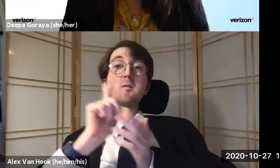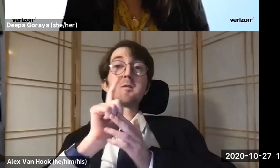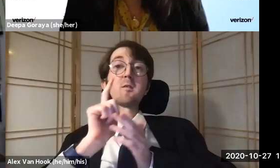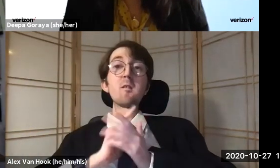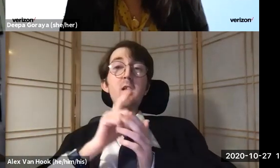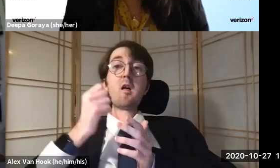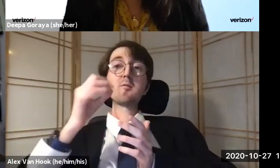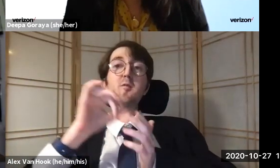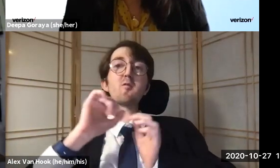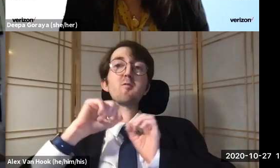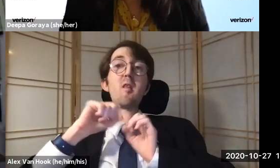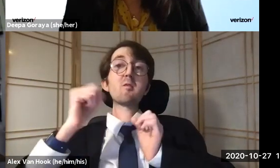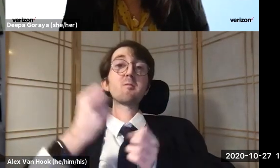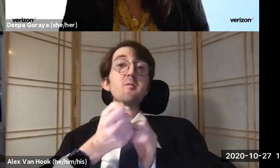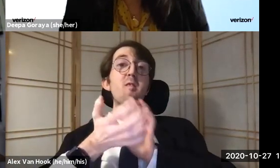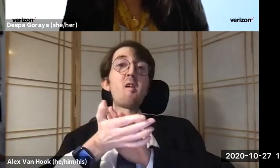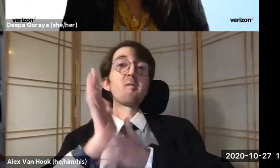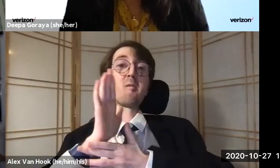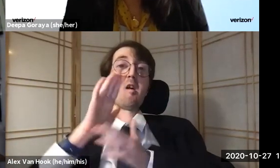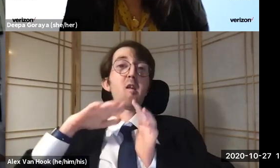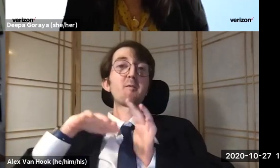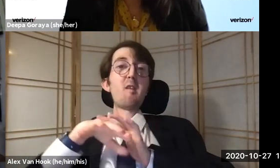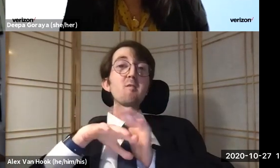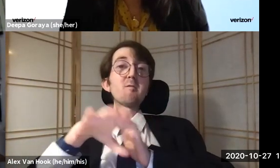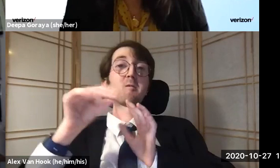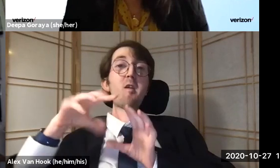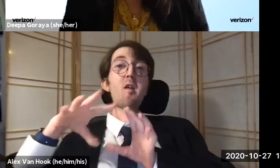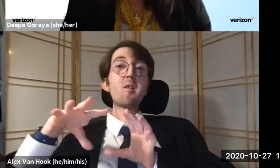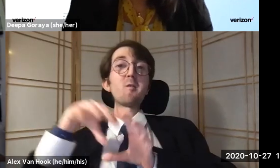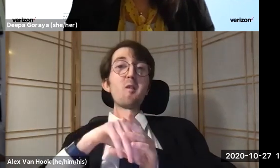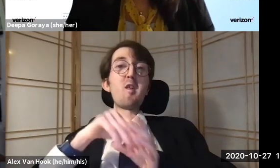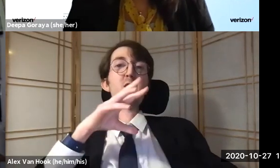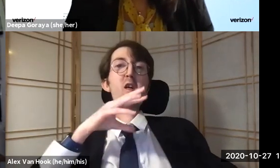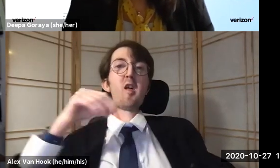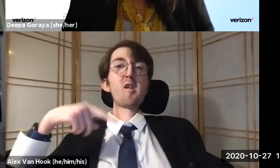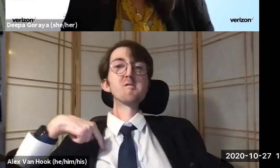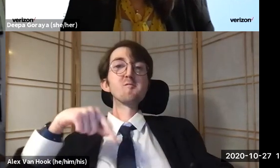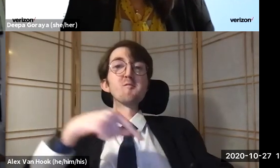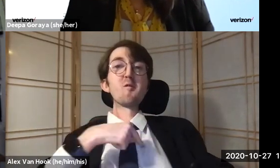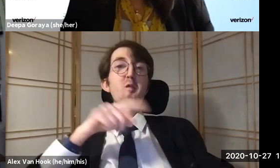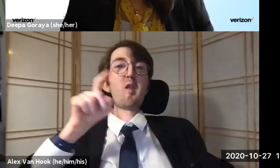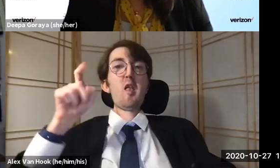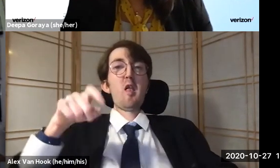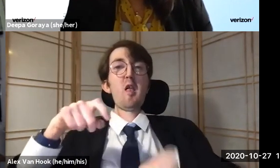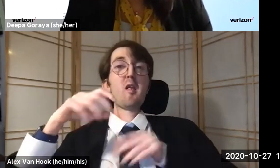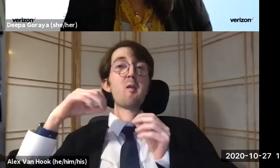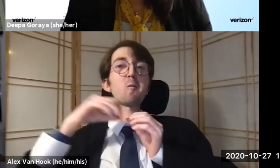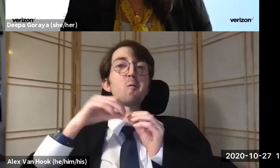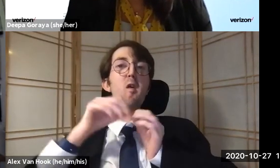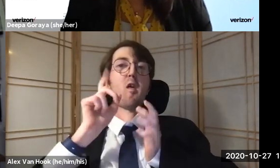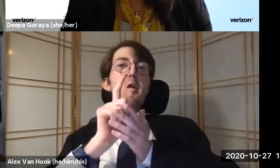change in the law and society so that society can become accessible and